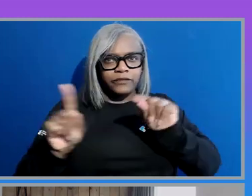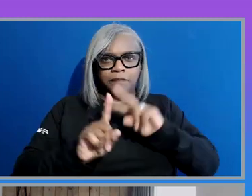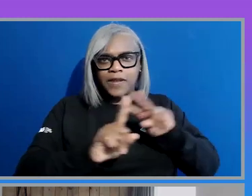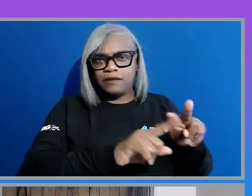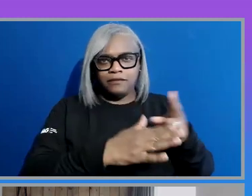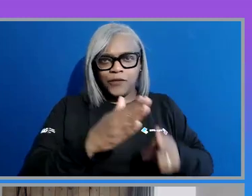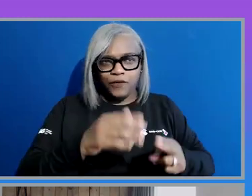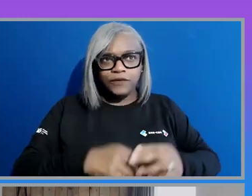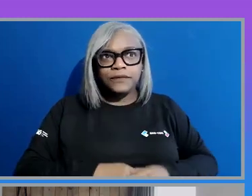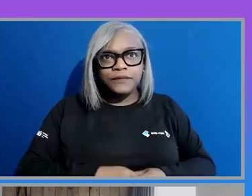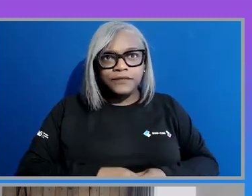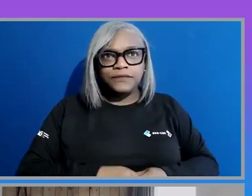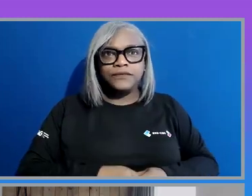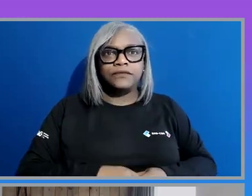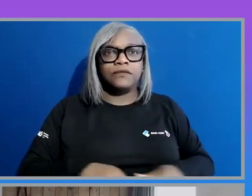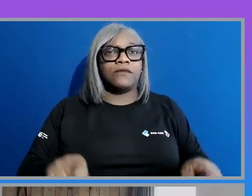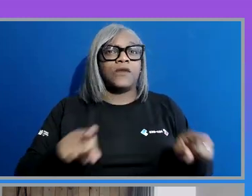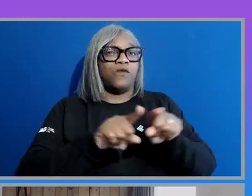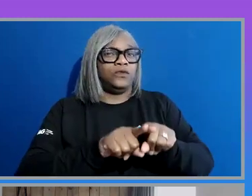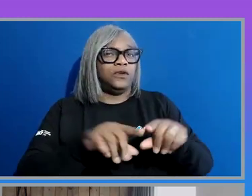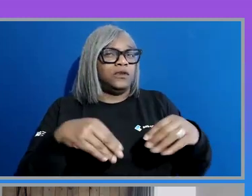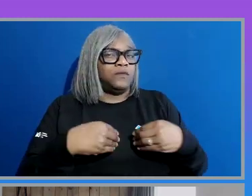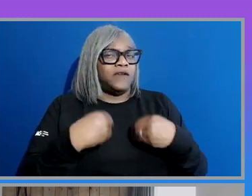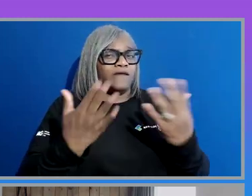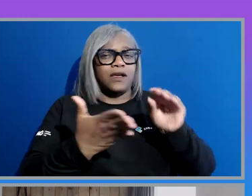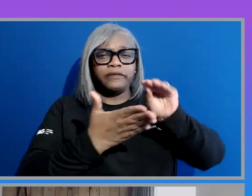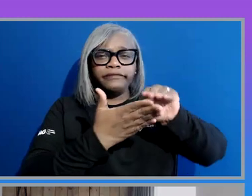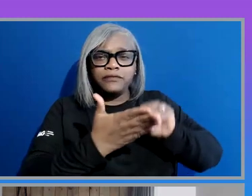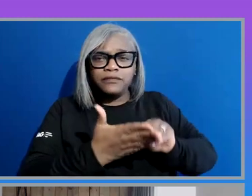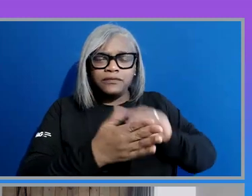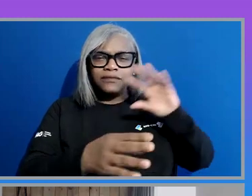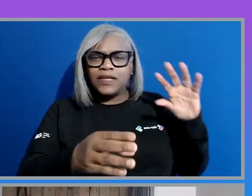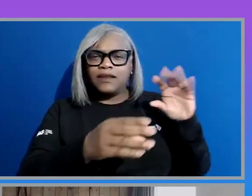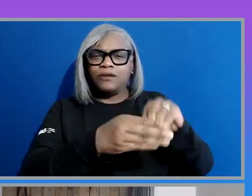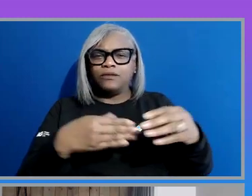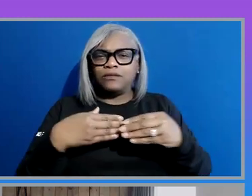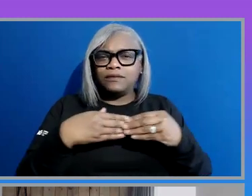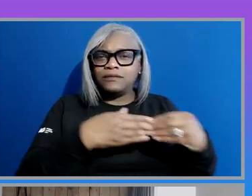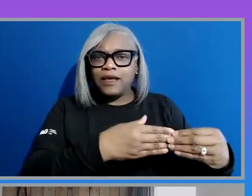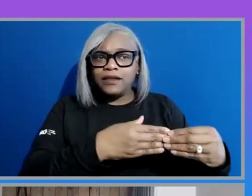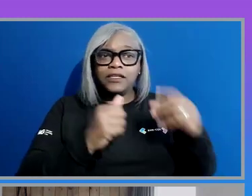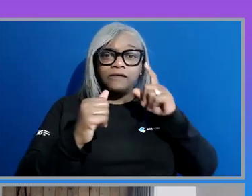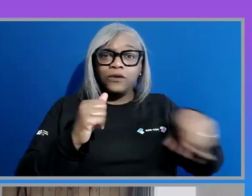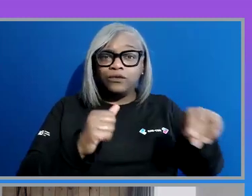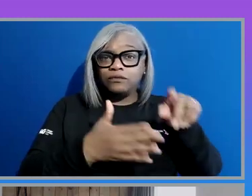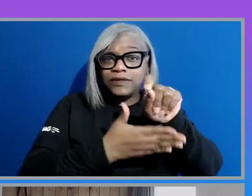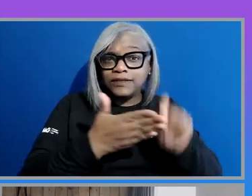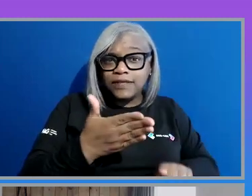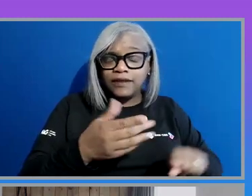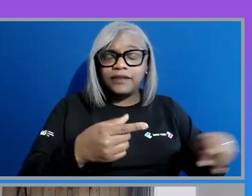We also provide documentation that includes guidance for designers, engineers,